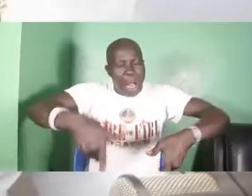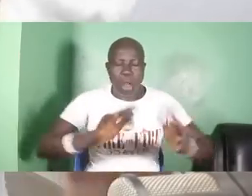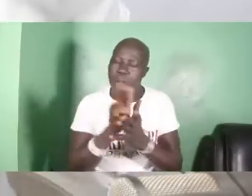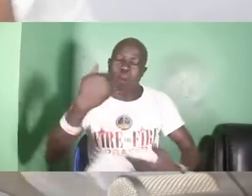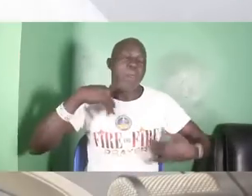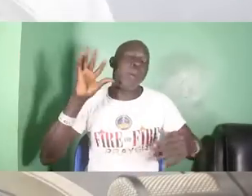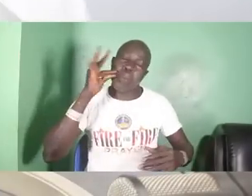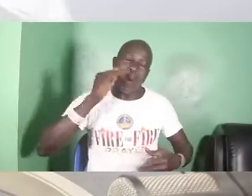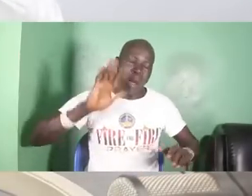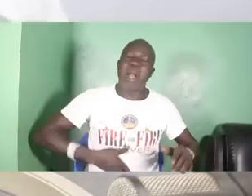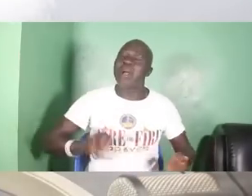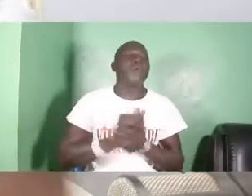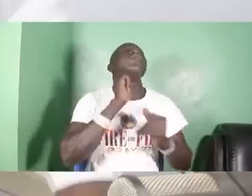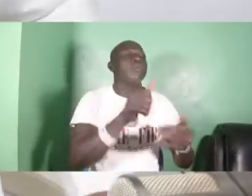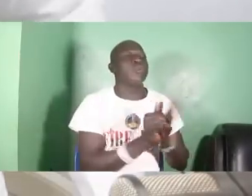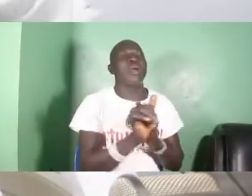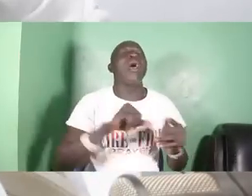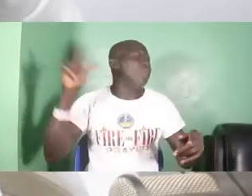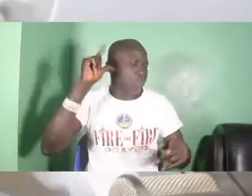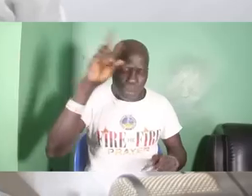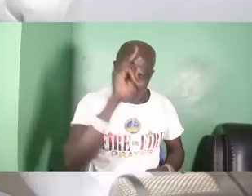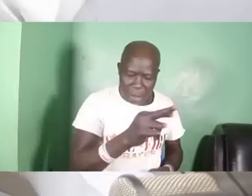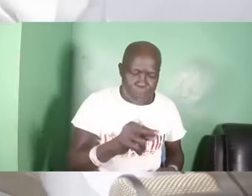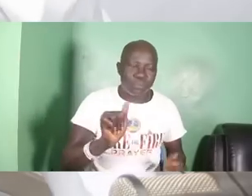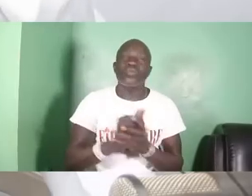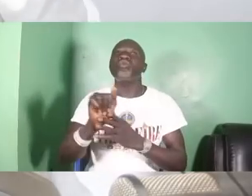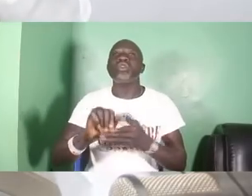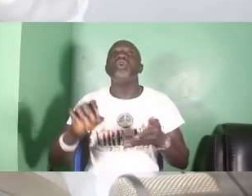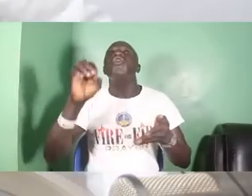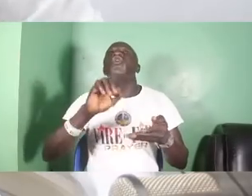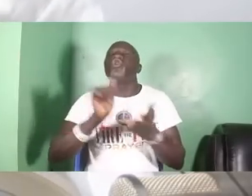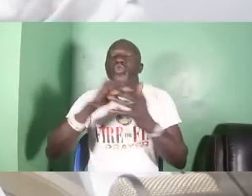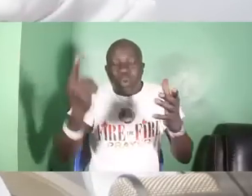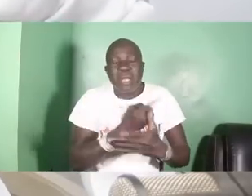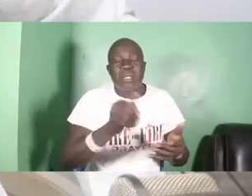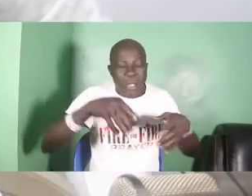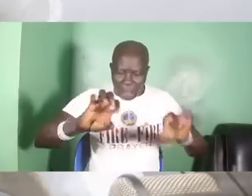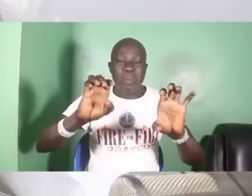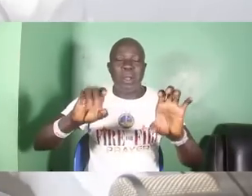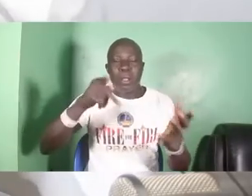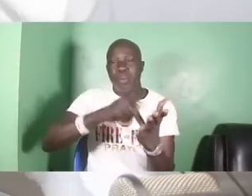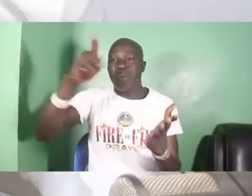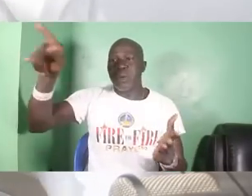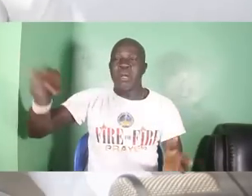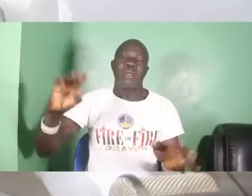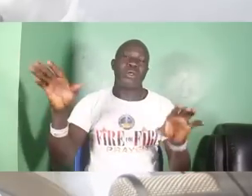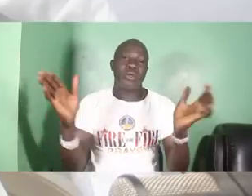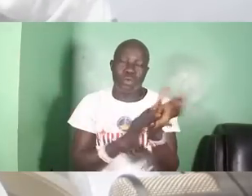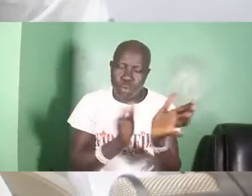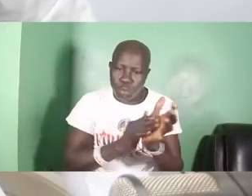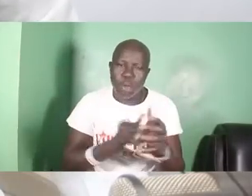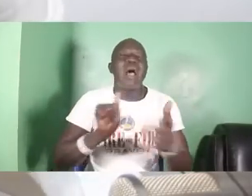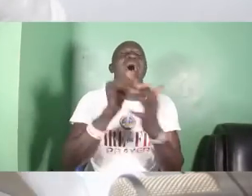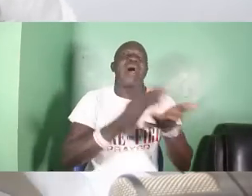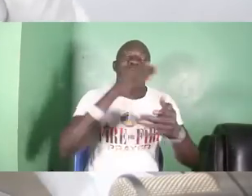are barren. You have been born. Listen, sir. You have gone to primary school.